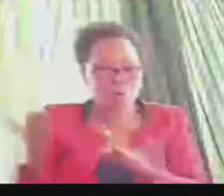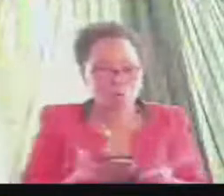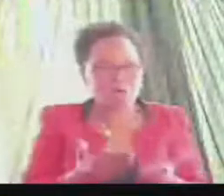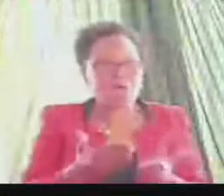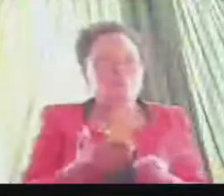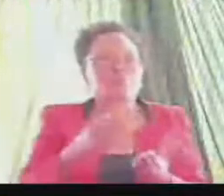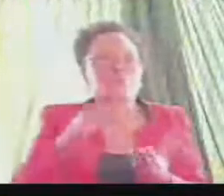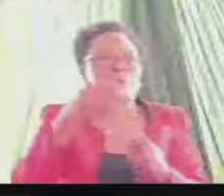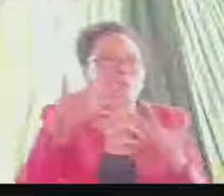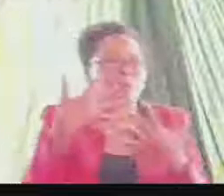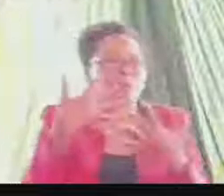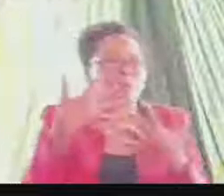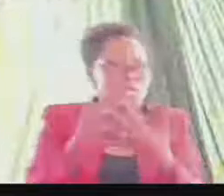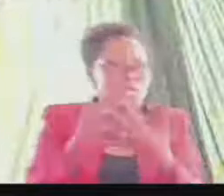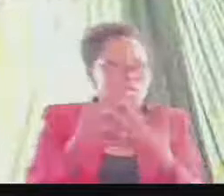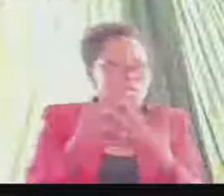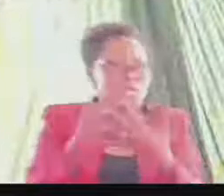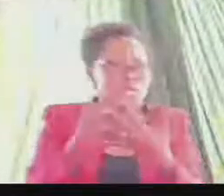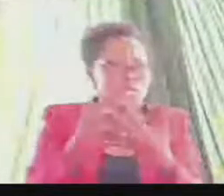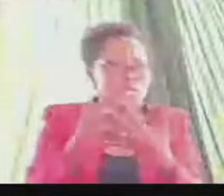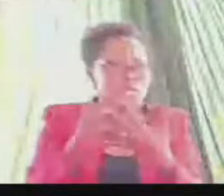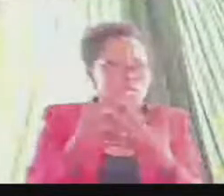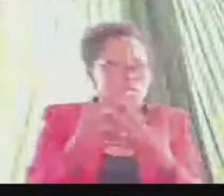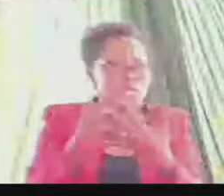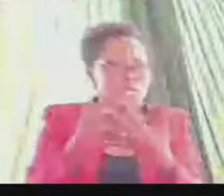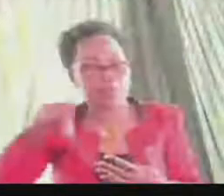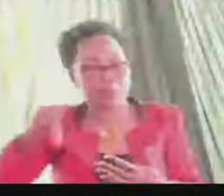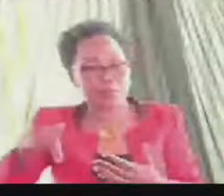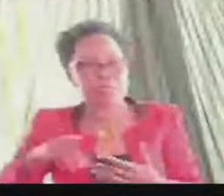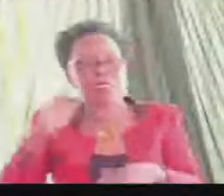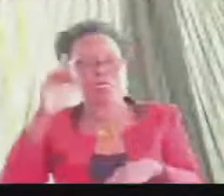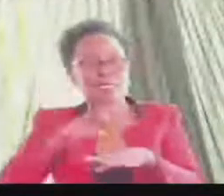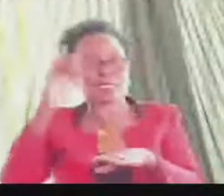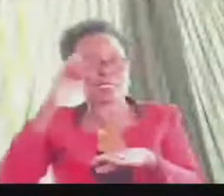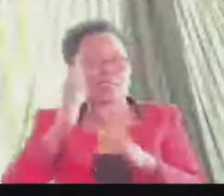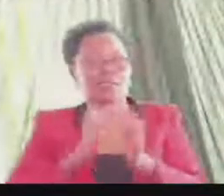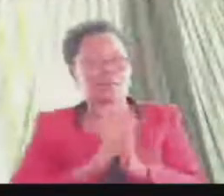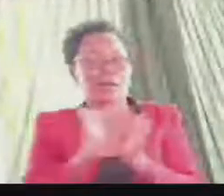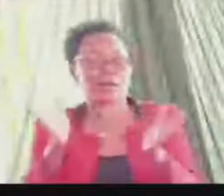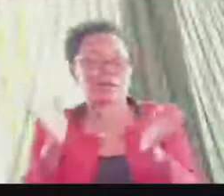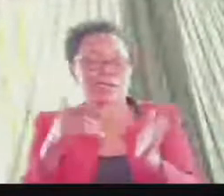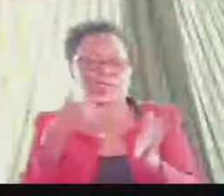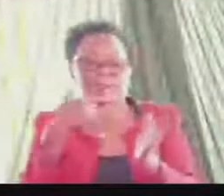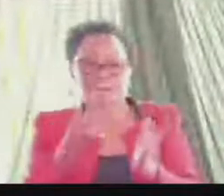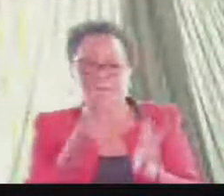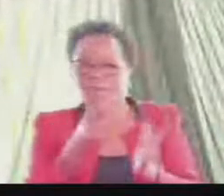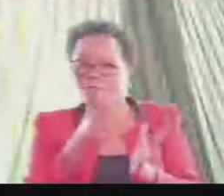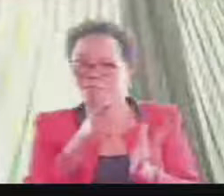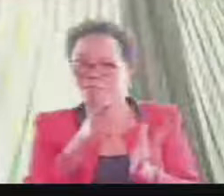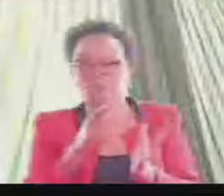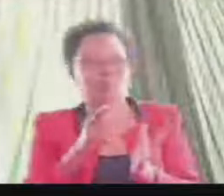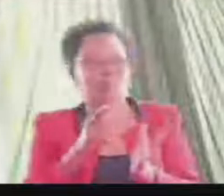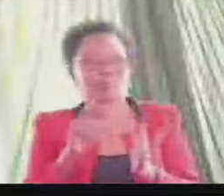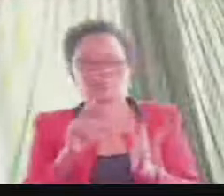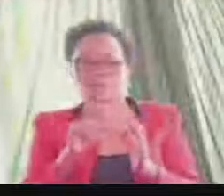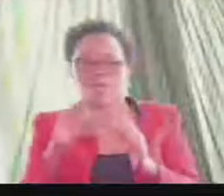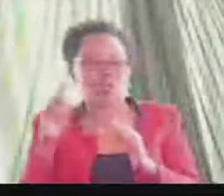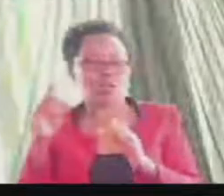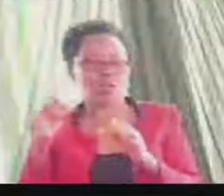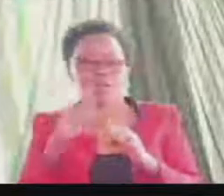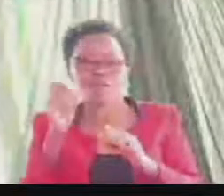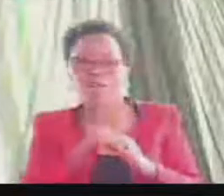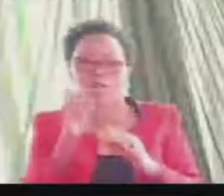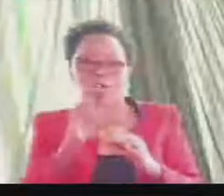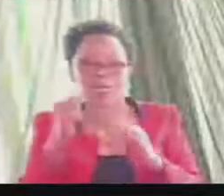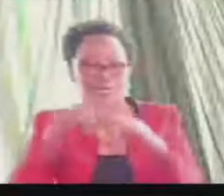and sort of sensitize the public that domestic violence is becoming rampant, and